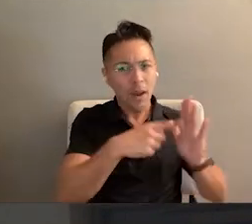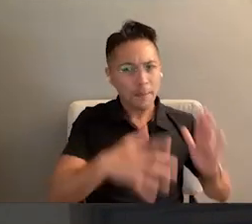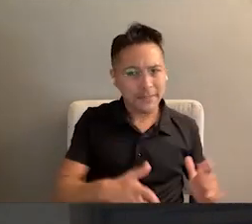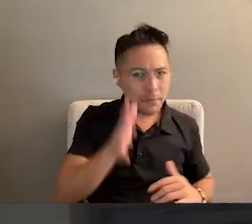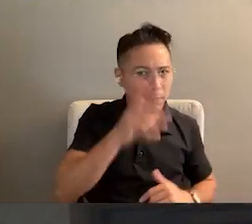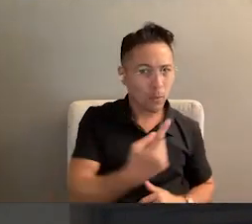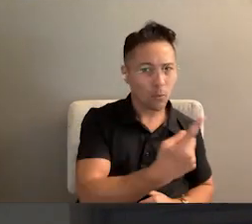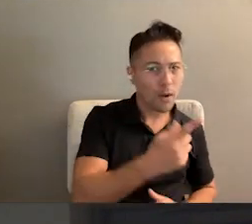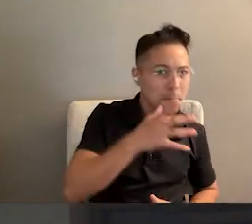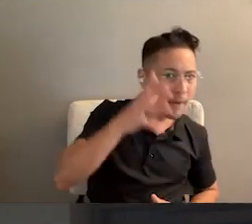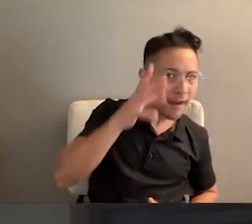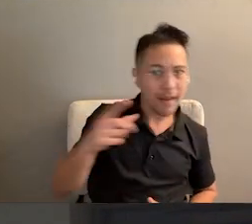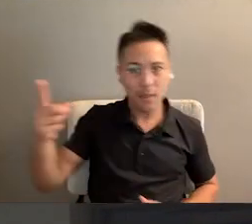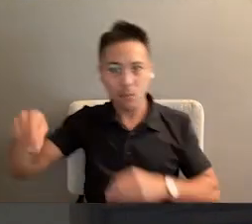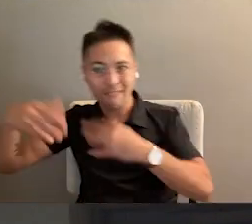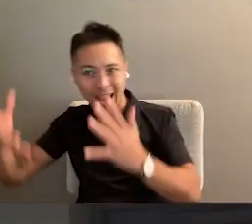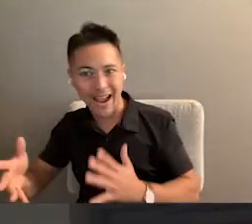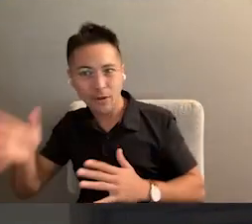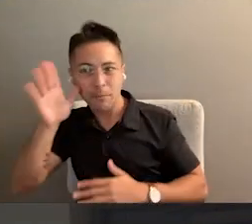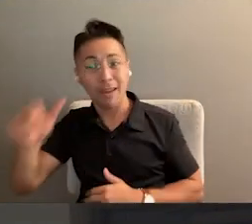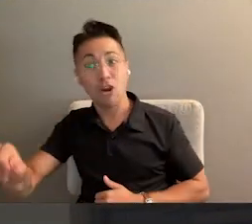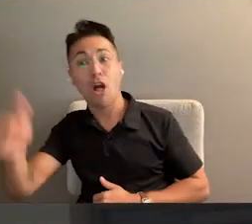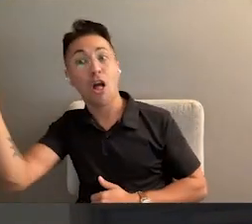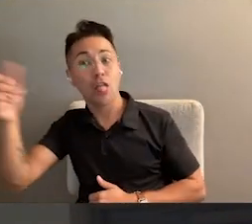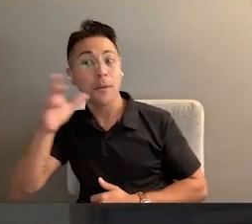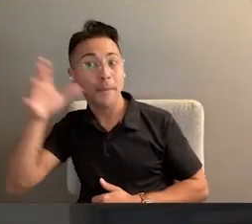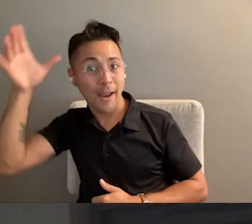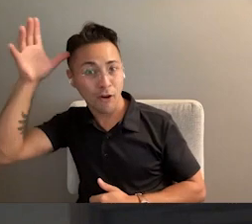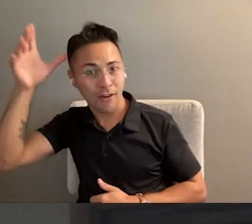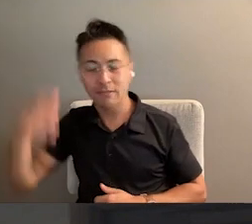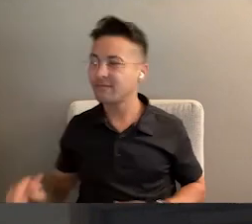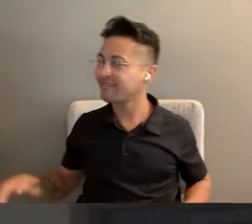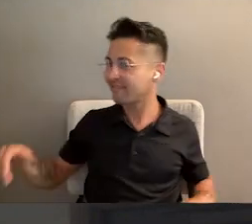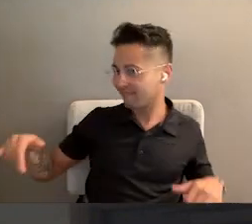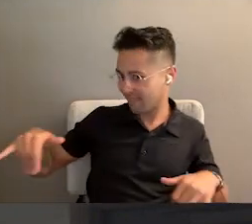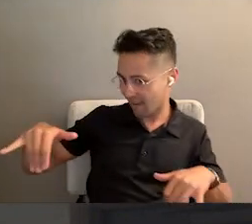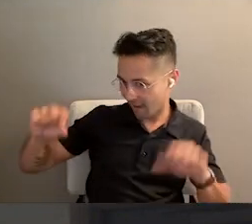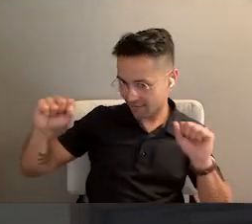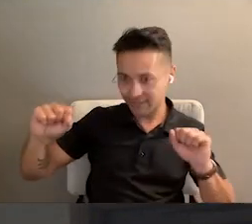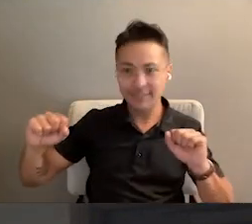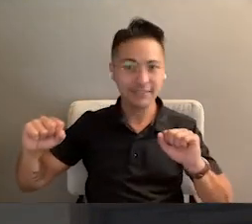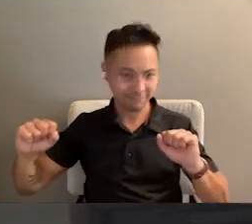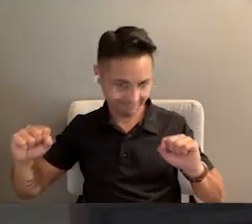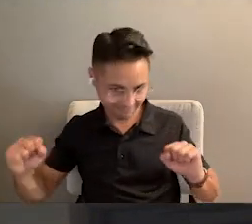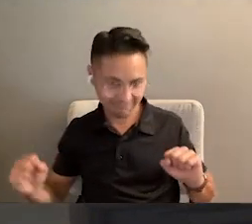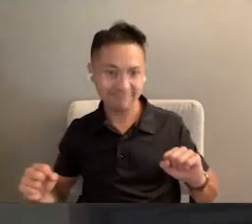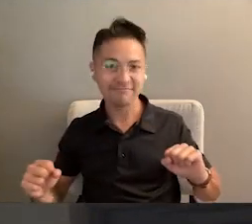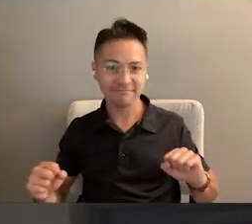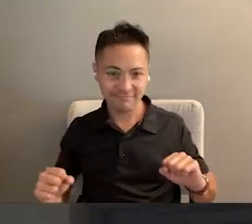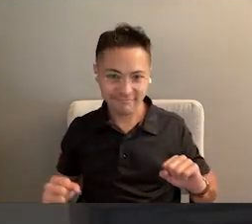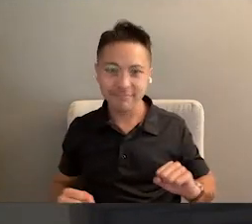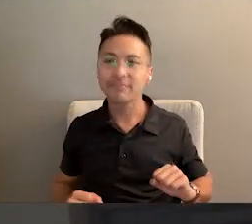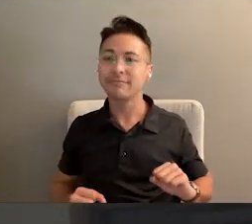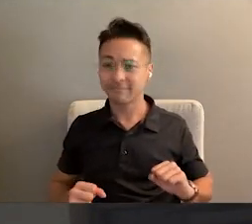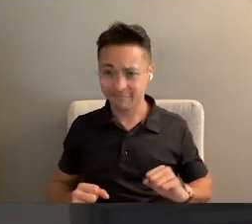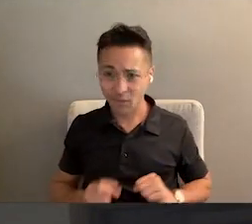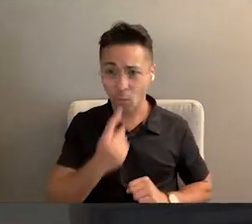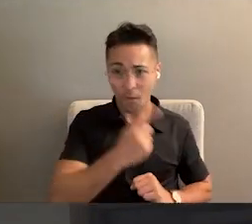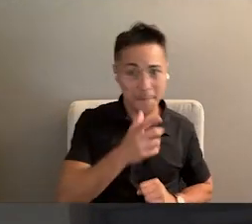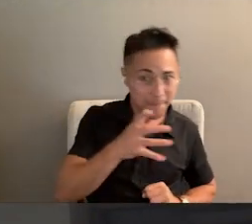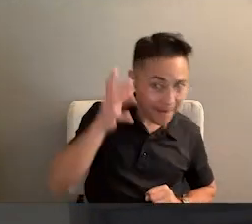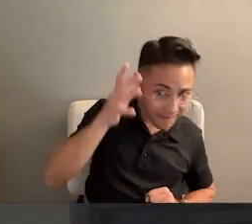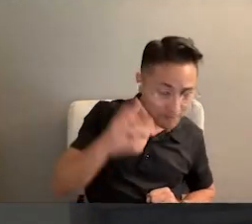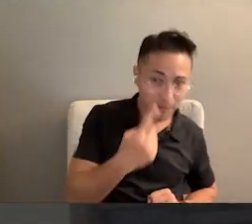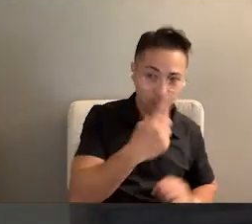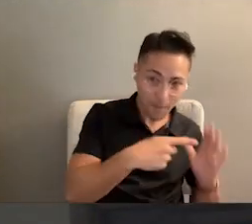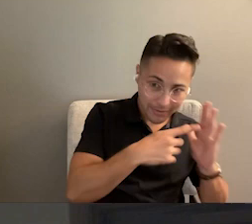a representative be one parent and the provider be another parent? Absolutely. She asked if a rep could be one parent and the other parent